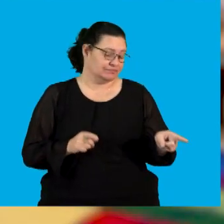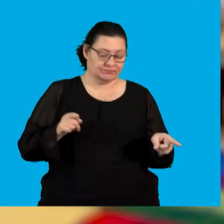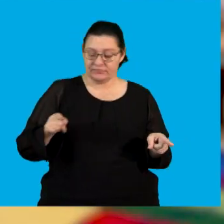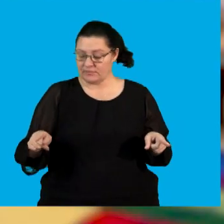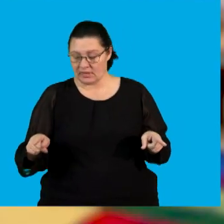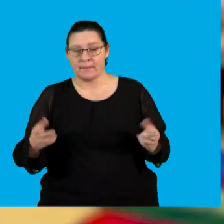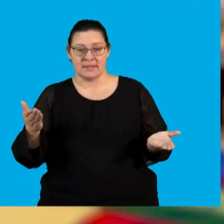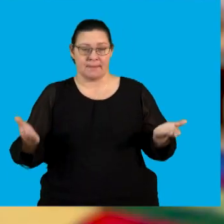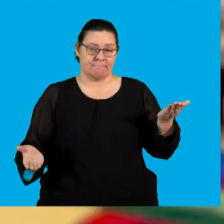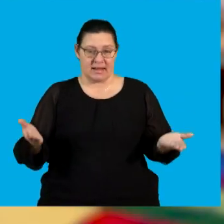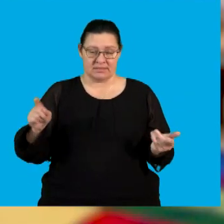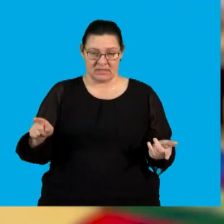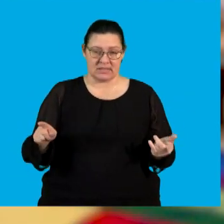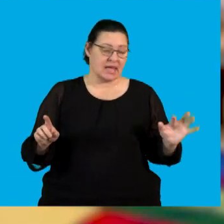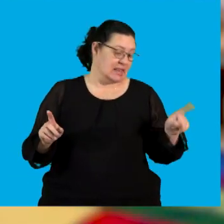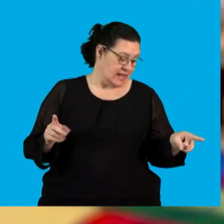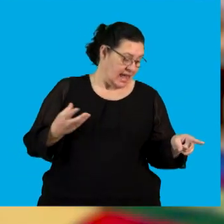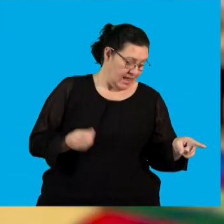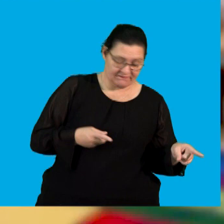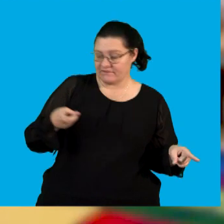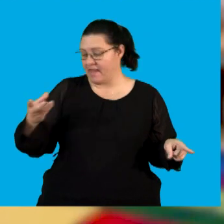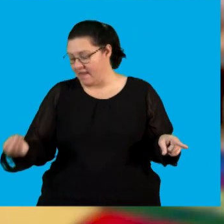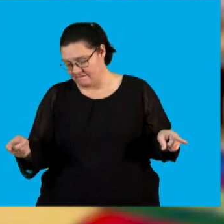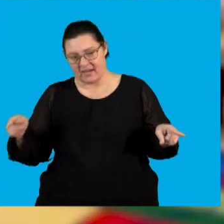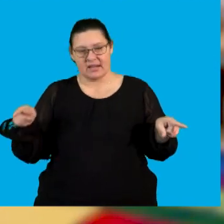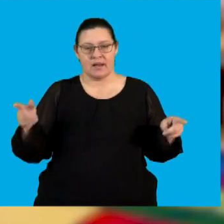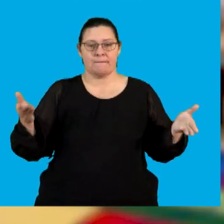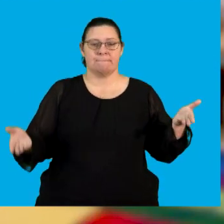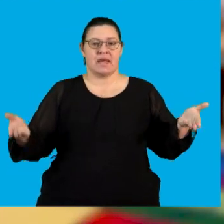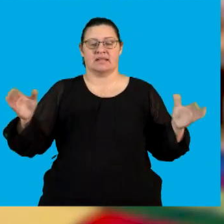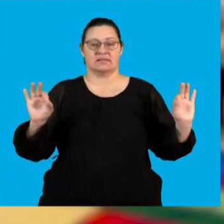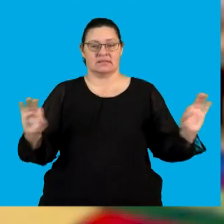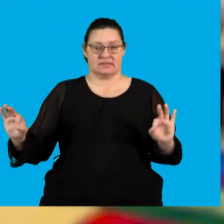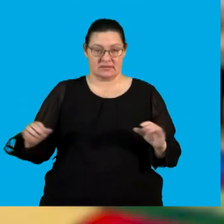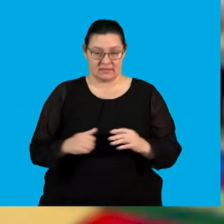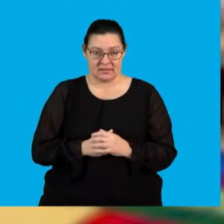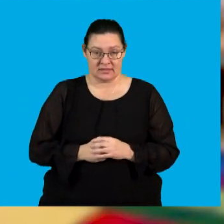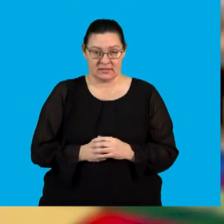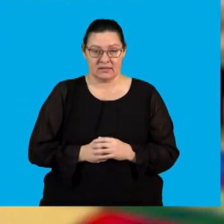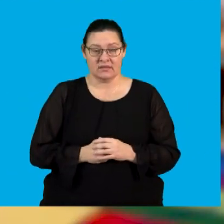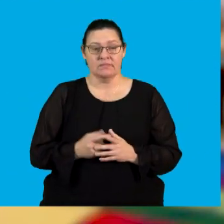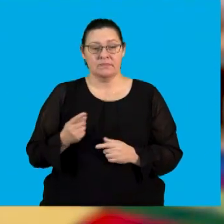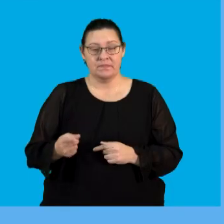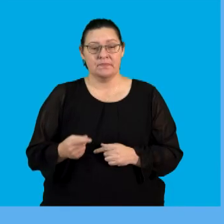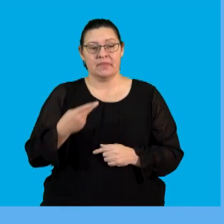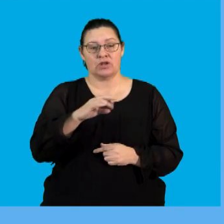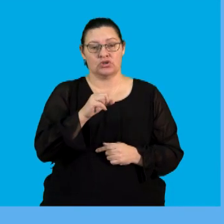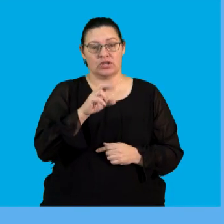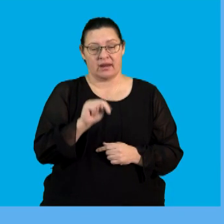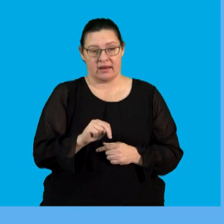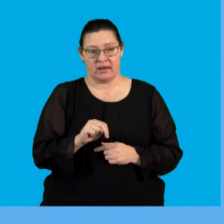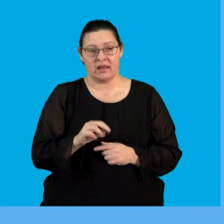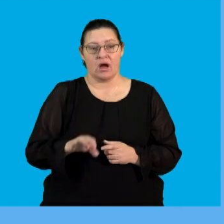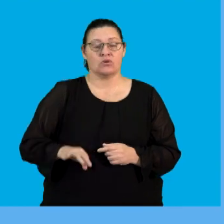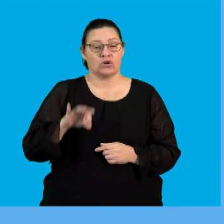of atoms on either side, they need to balance. They need to be exactly the same so that we can have a balanced equation. And we also said that once the